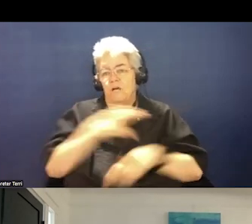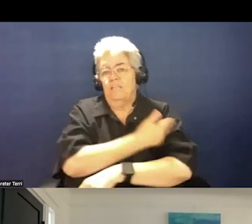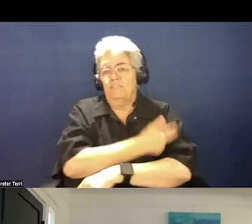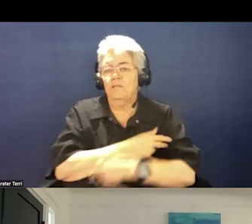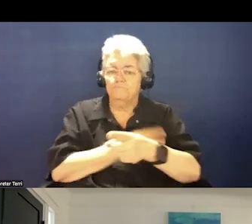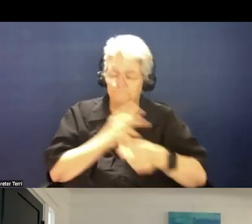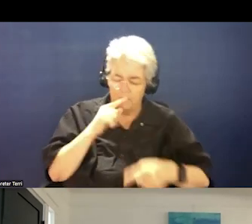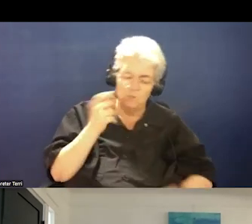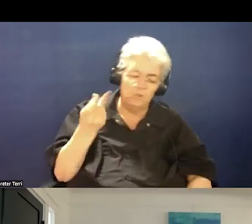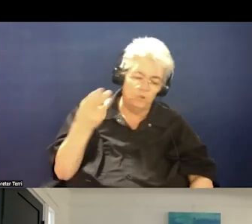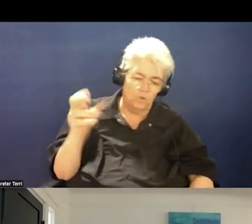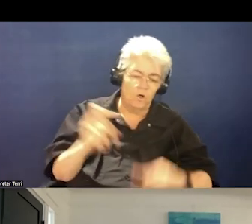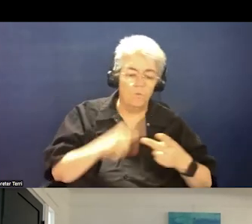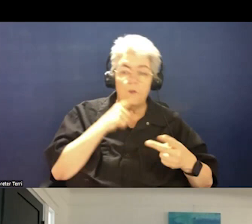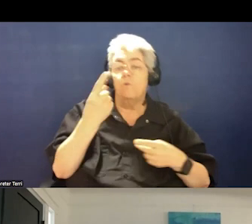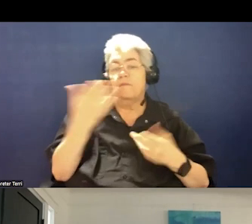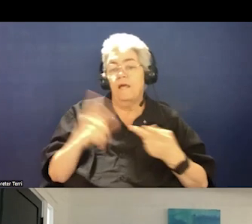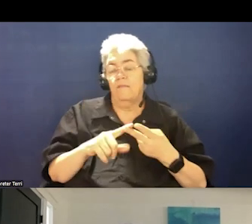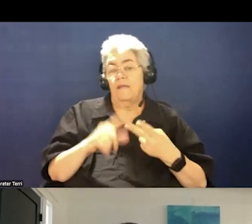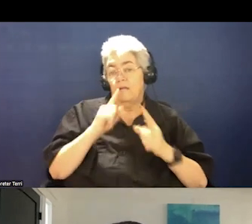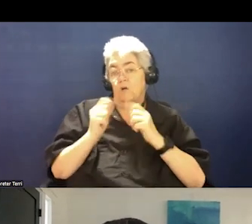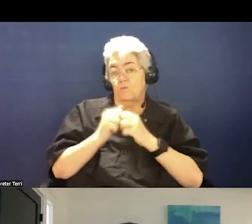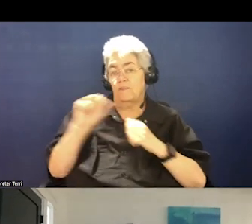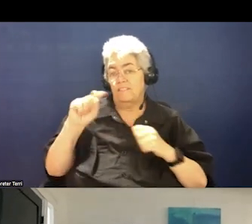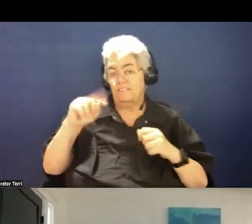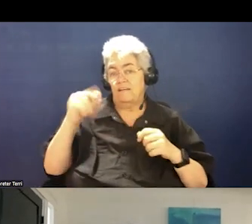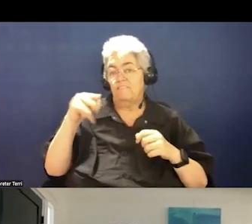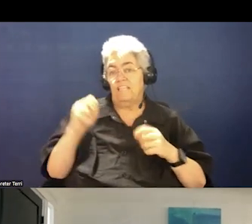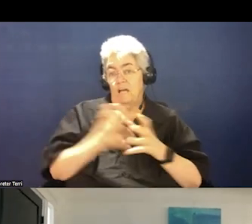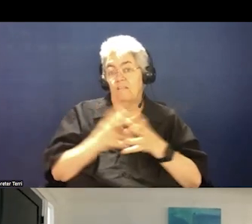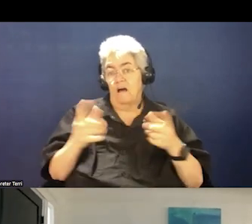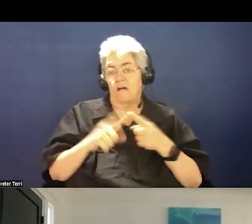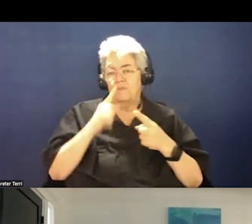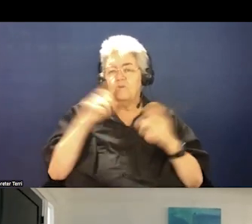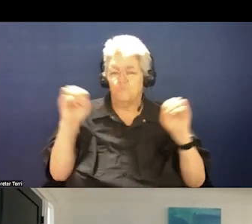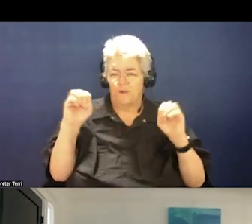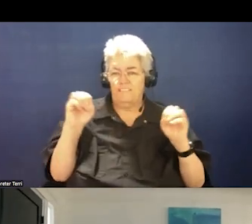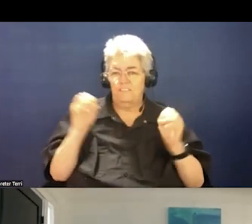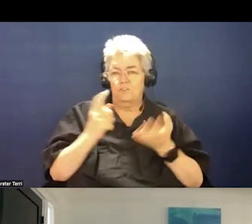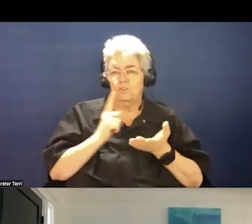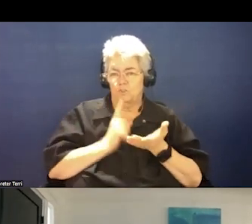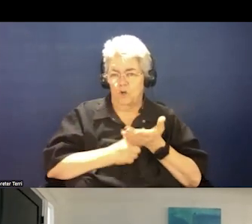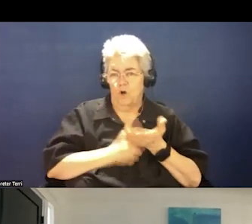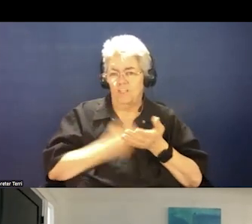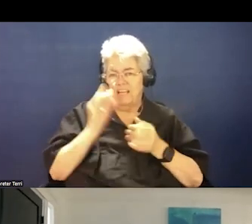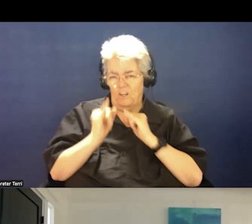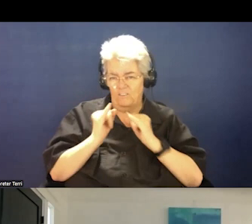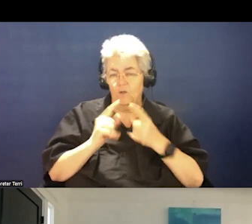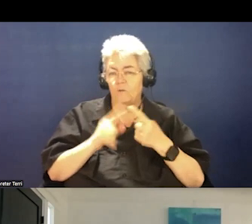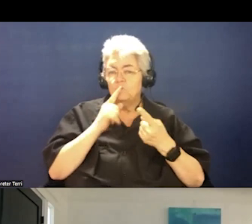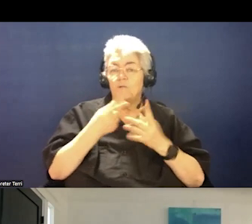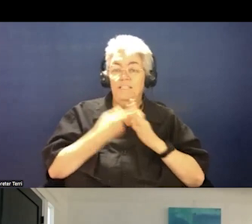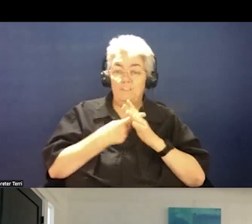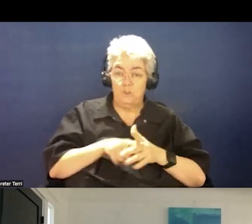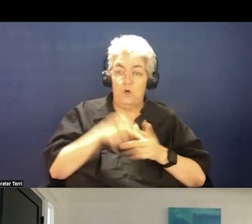Sure. Well, one of the things that I talked to Stephanie a lot when we did this crisis talk interview is that it was really a ripple effect of starting with something and then developing from